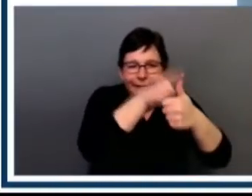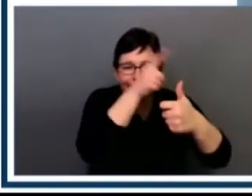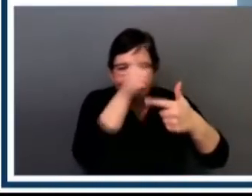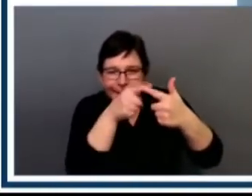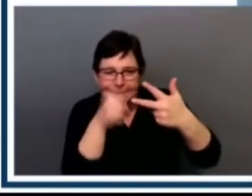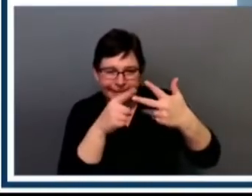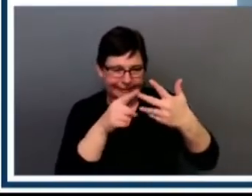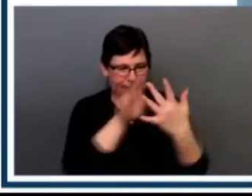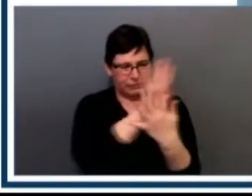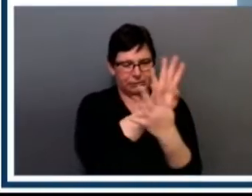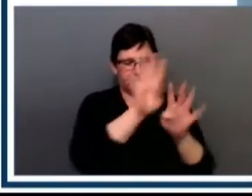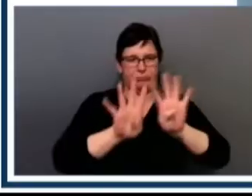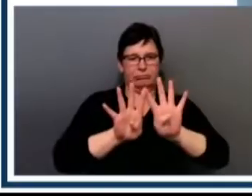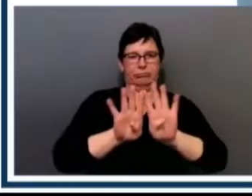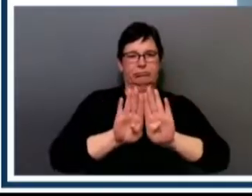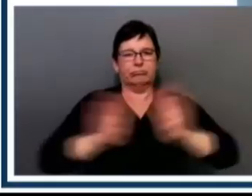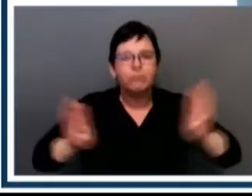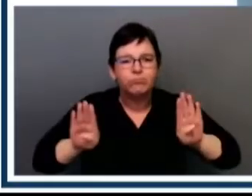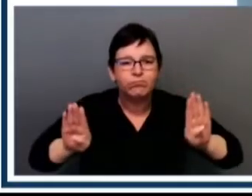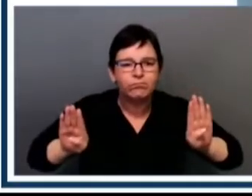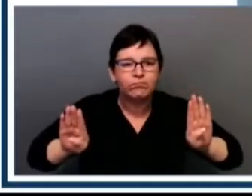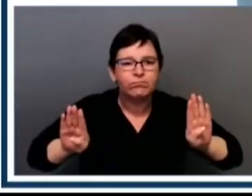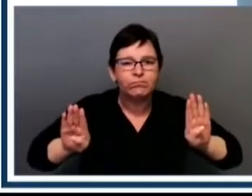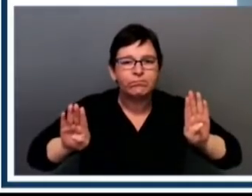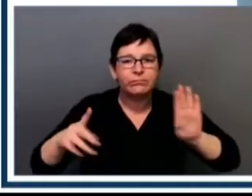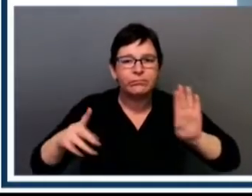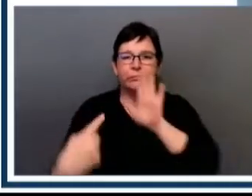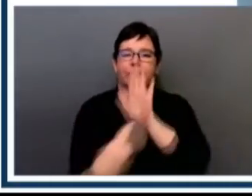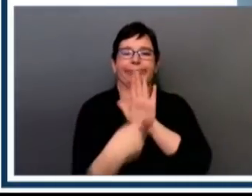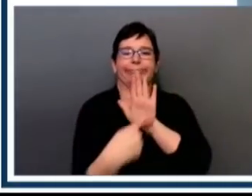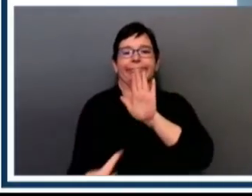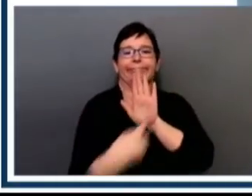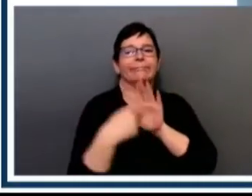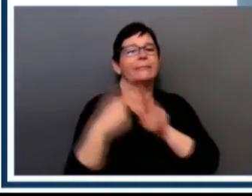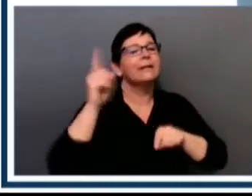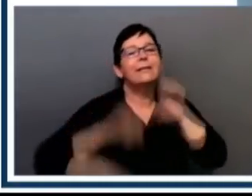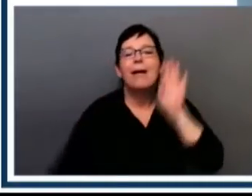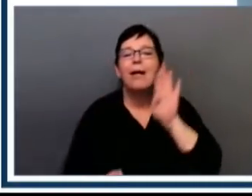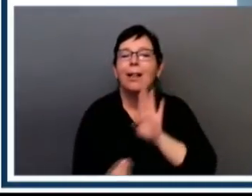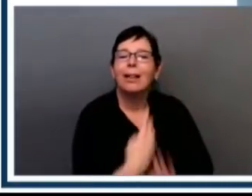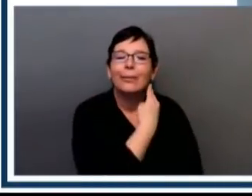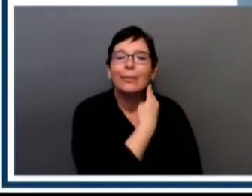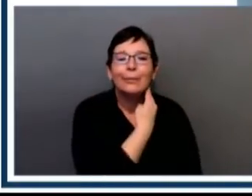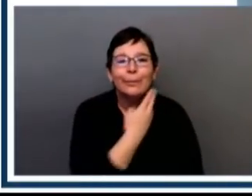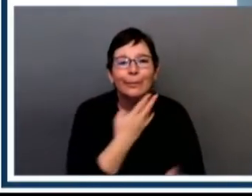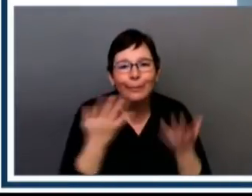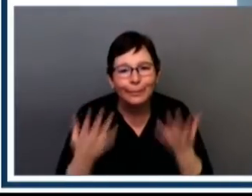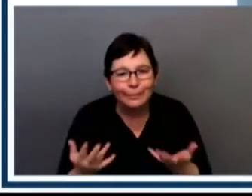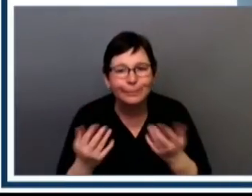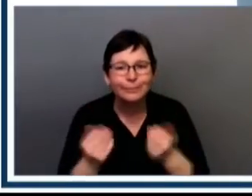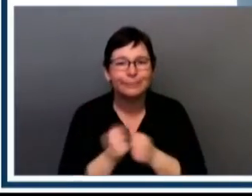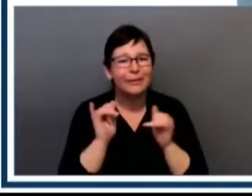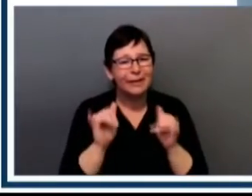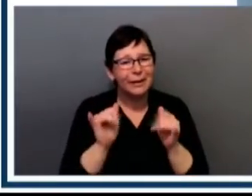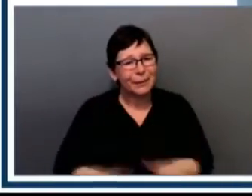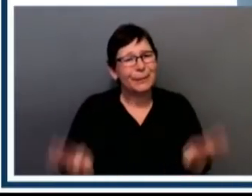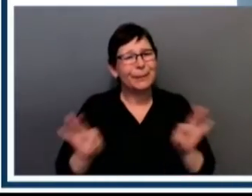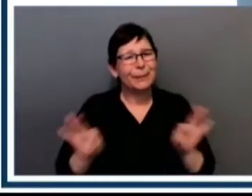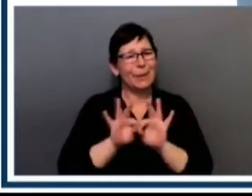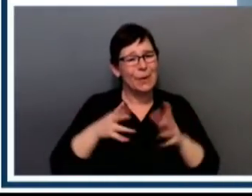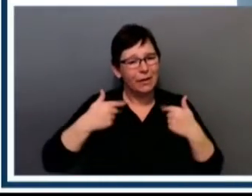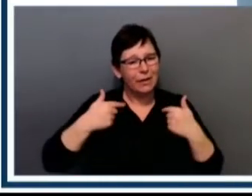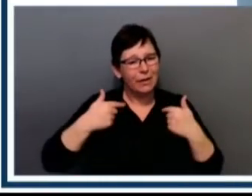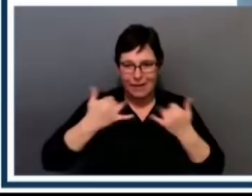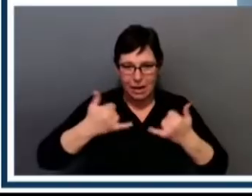to build in on many of those things in their personal lives, and the choices that they make is around masking, or as I've gone through my